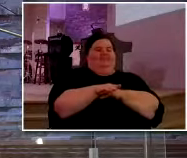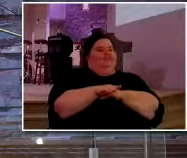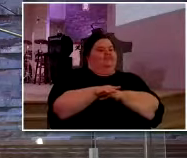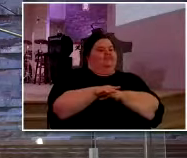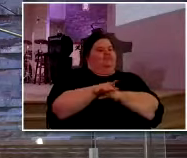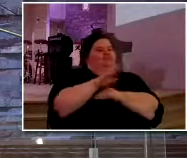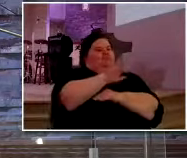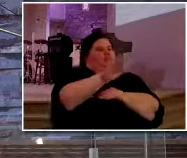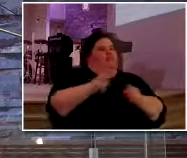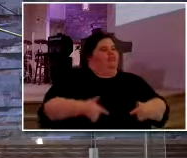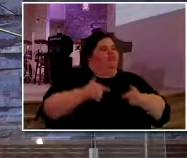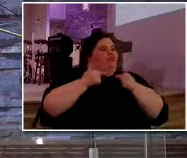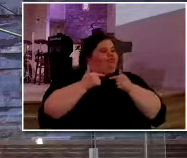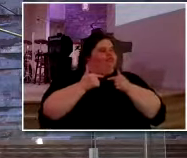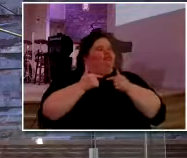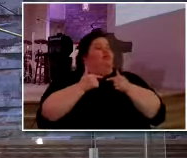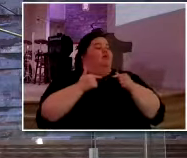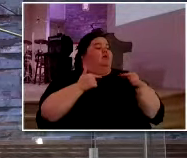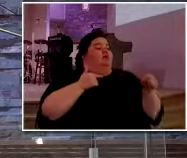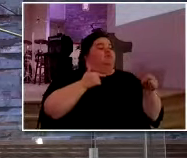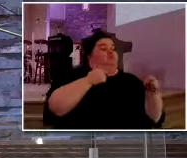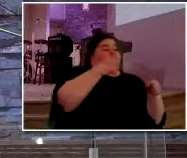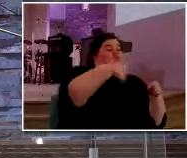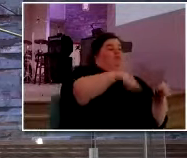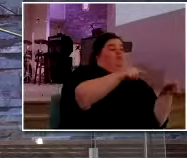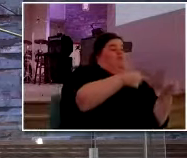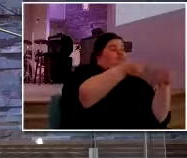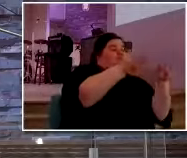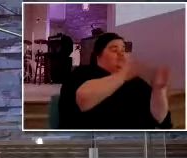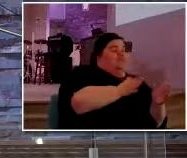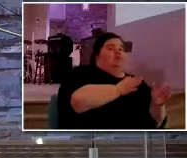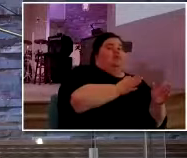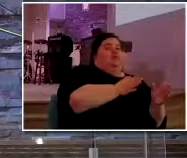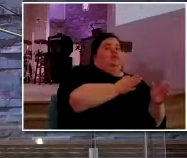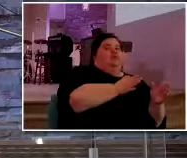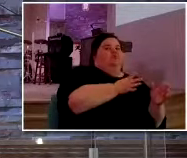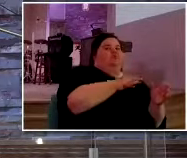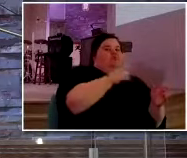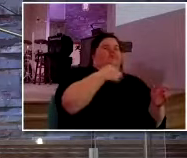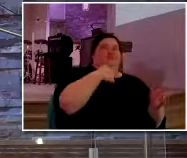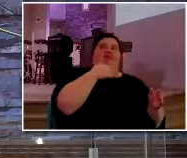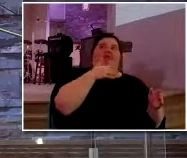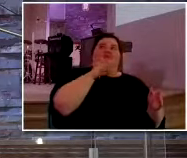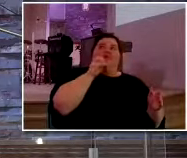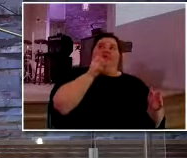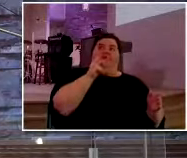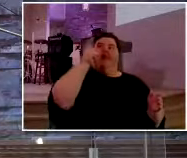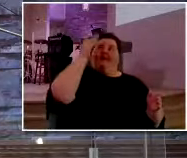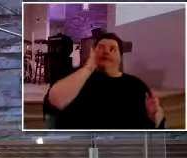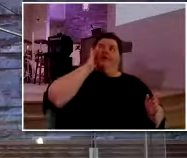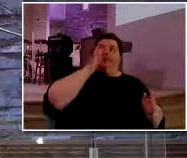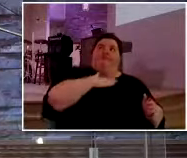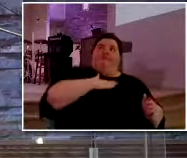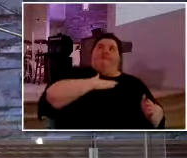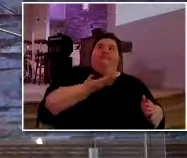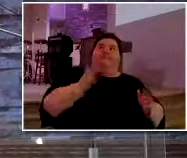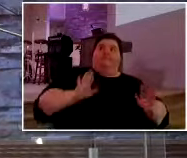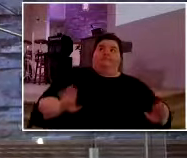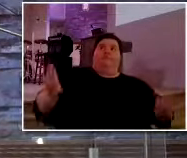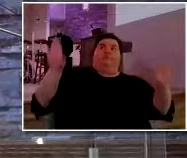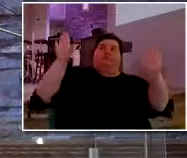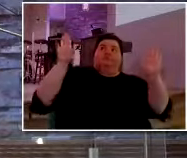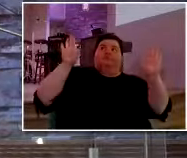reach us into a level of our life where we just say, God, I'm going to give you a chance. I'm going to reach out to you. I'm going to reach